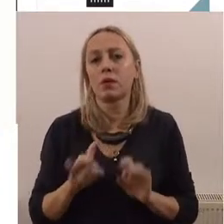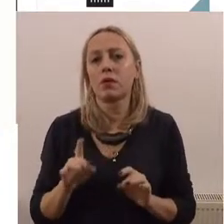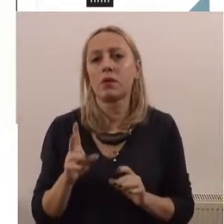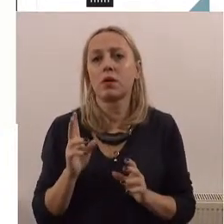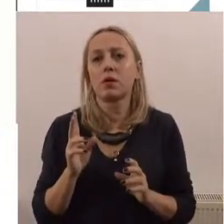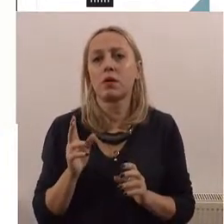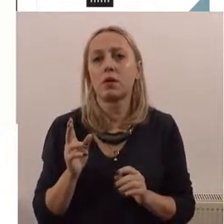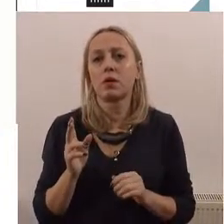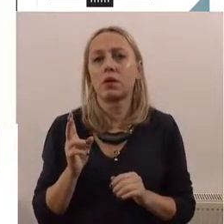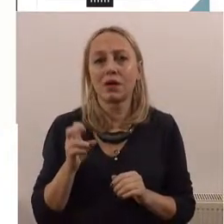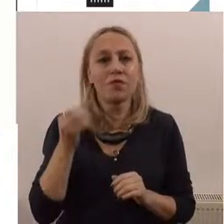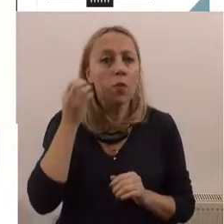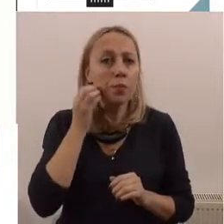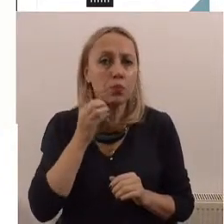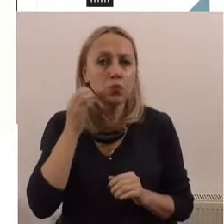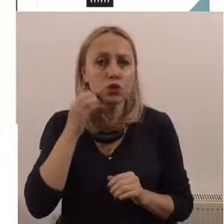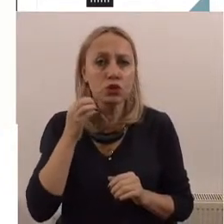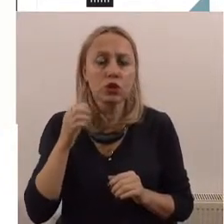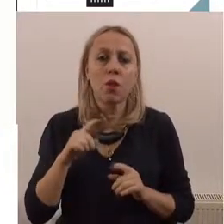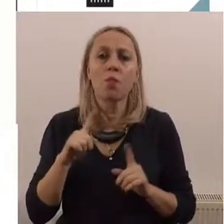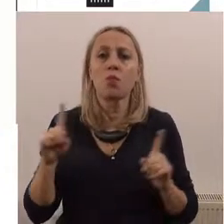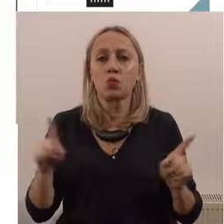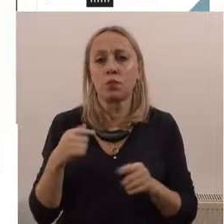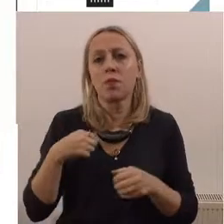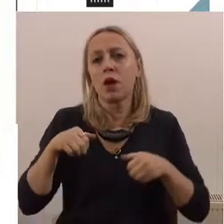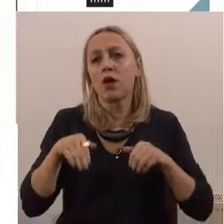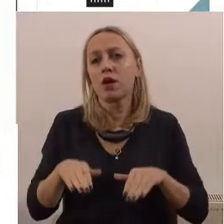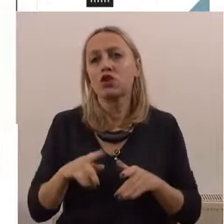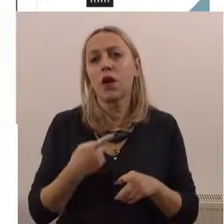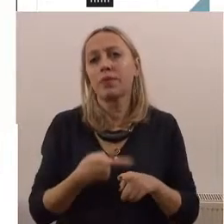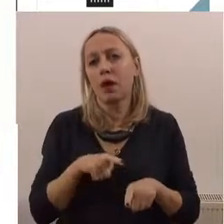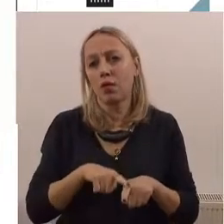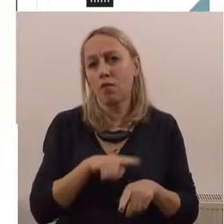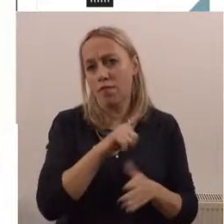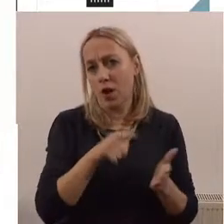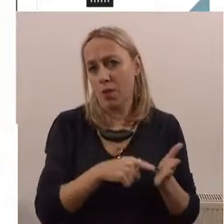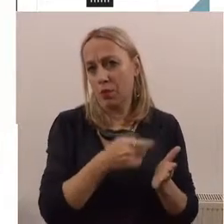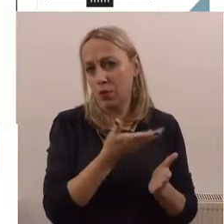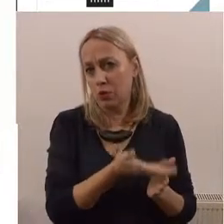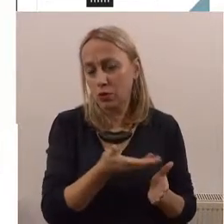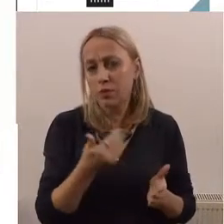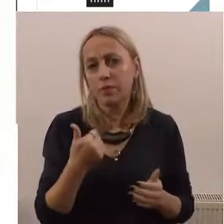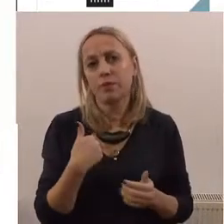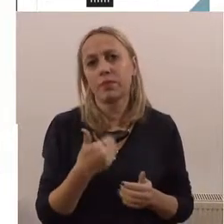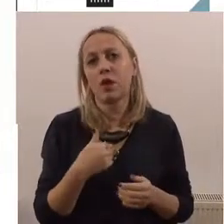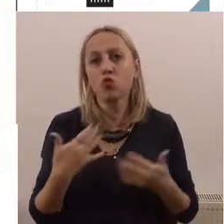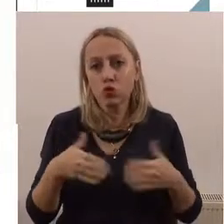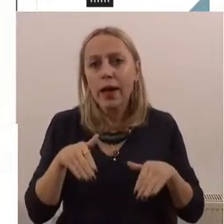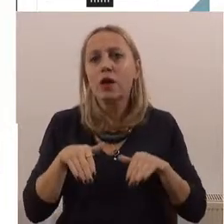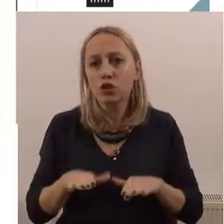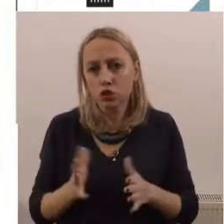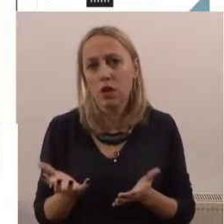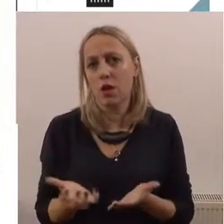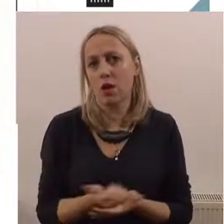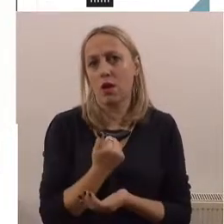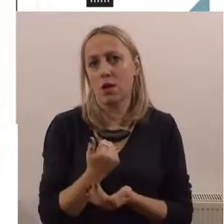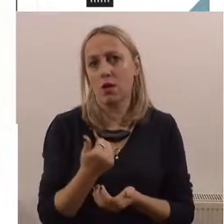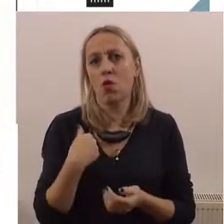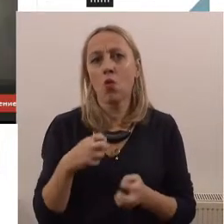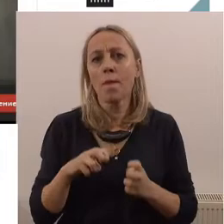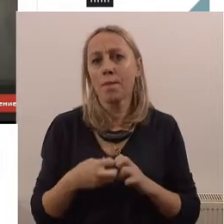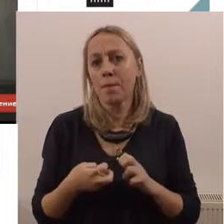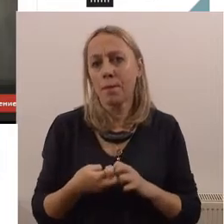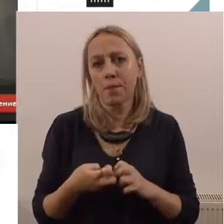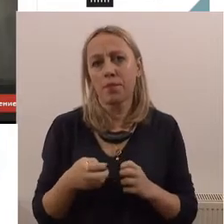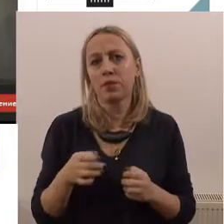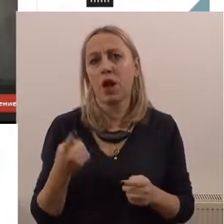to focus on that in my presentation and how we address this problem in our Pushkin